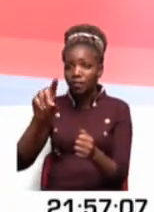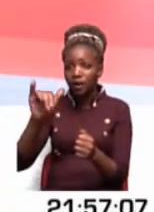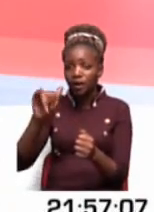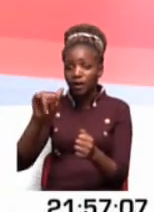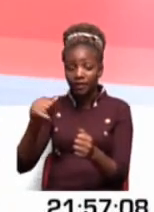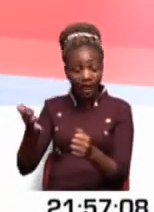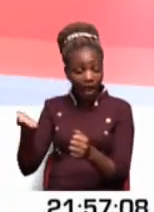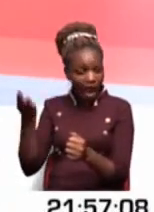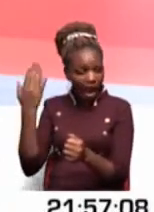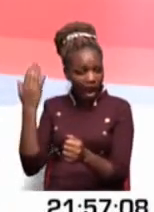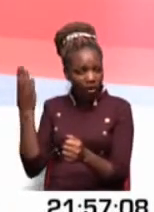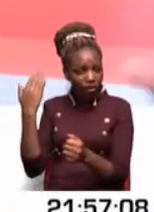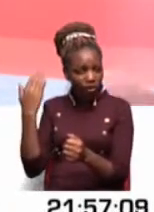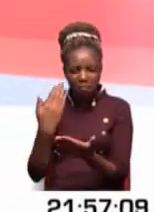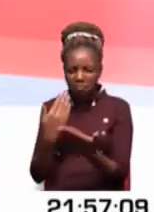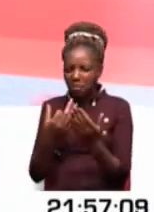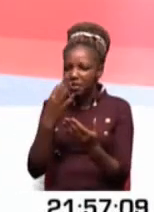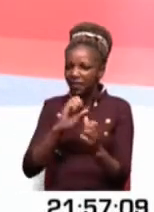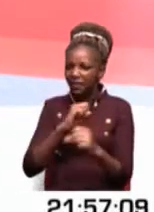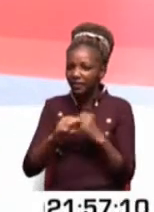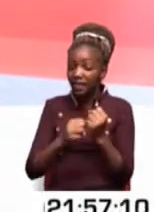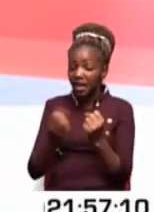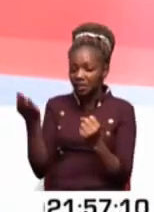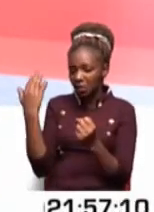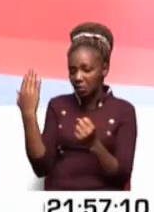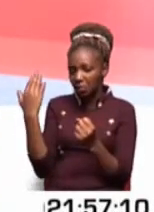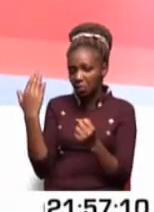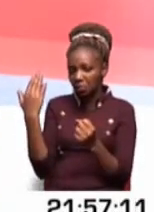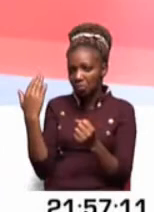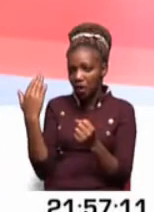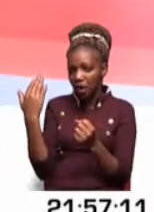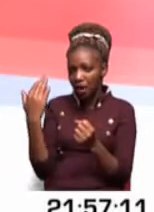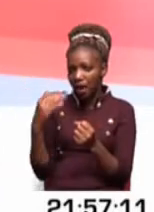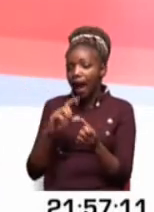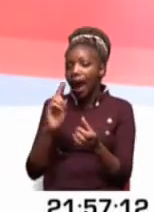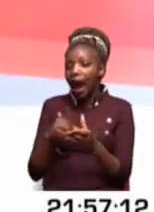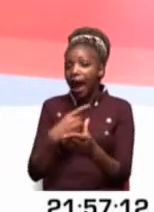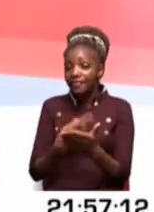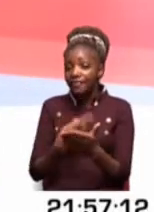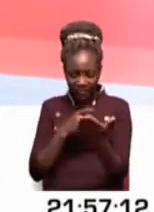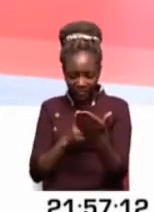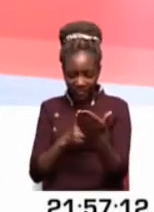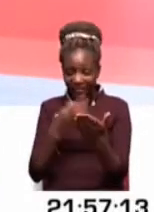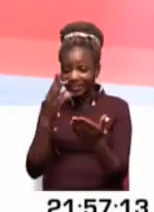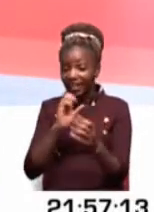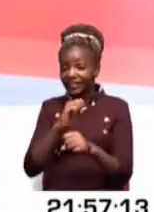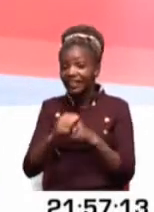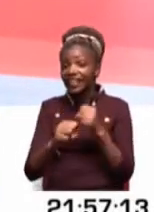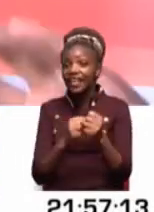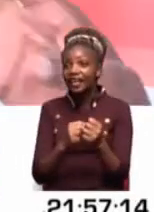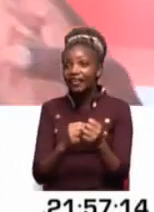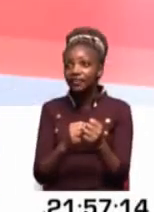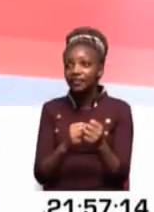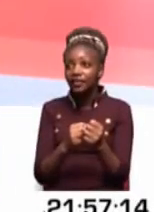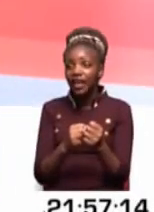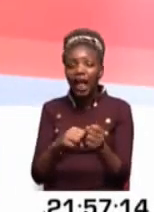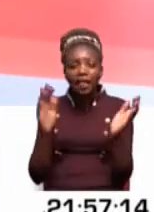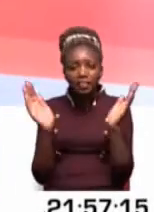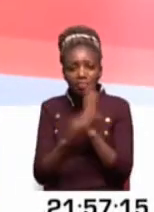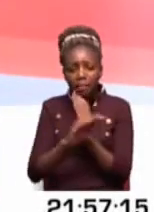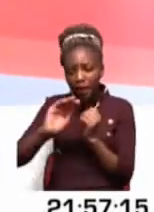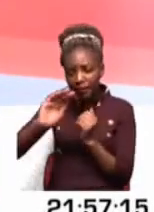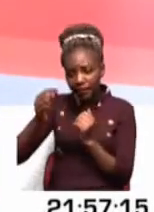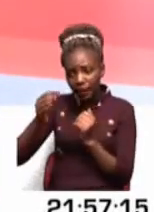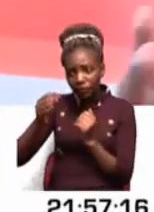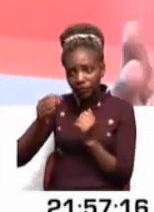1989. That's 30 years ago. And within 30 years ago, the very bad towns in the east of Germany